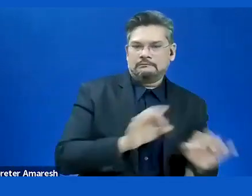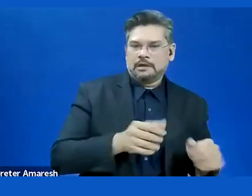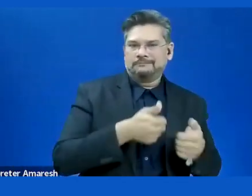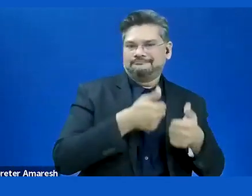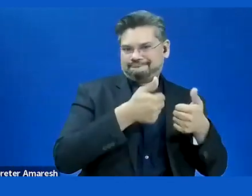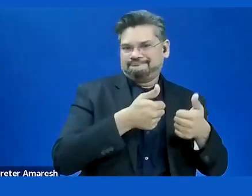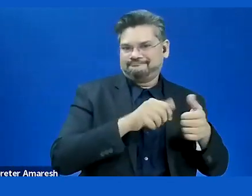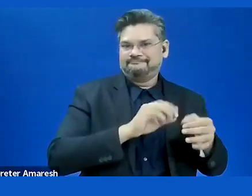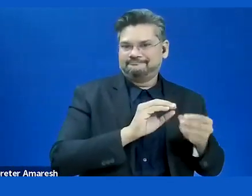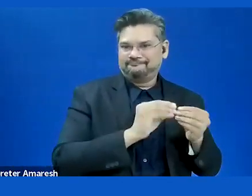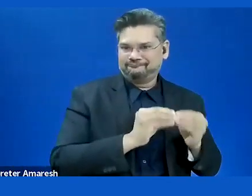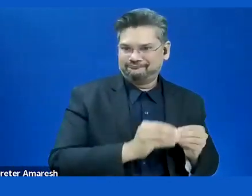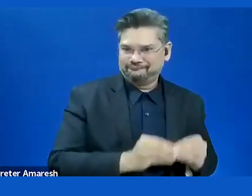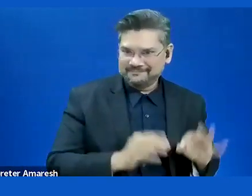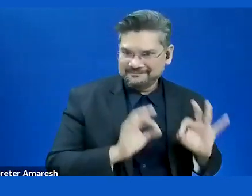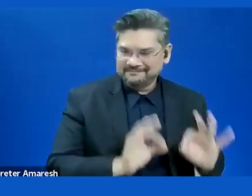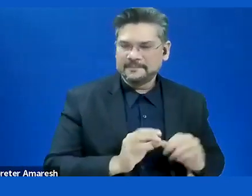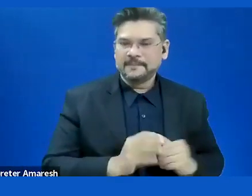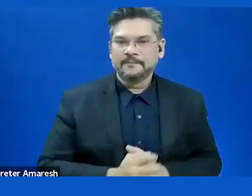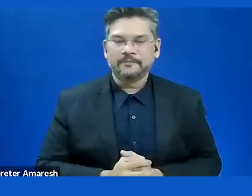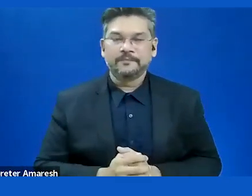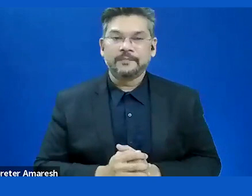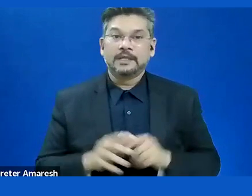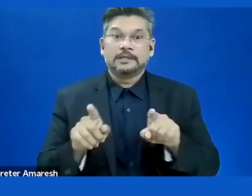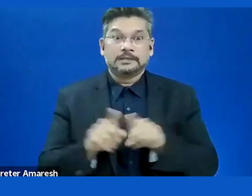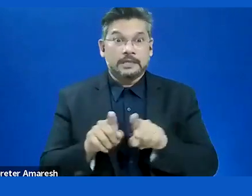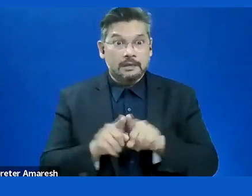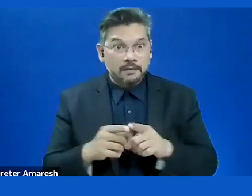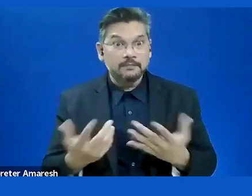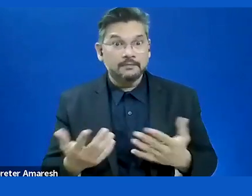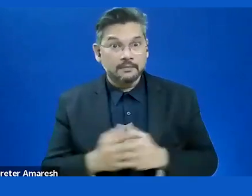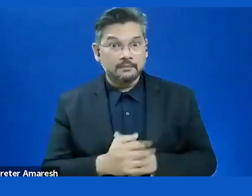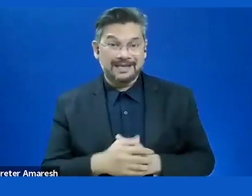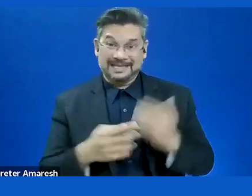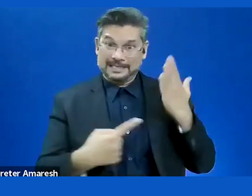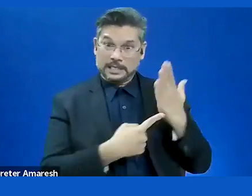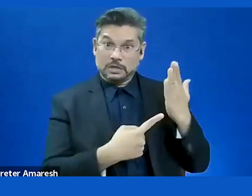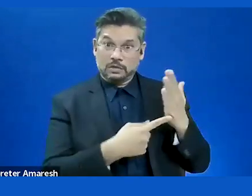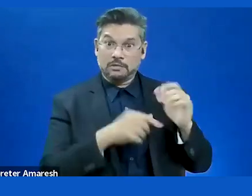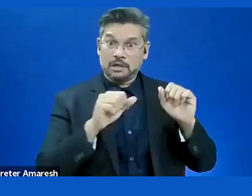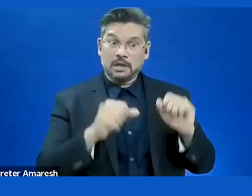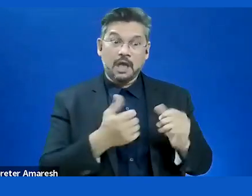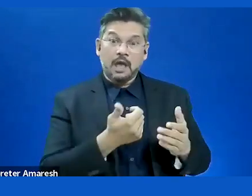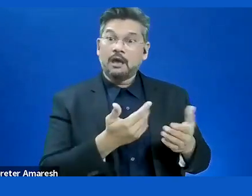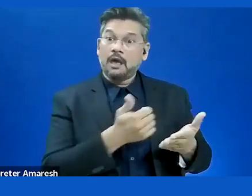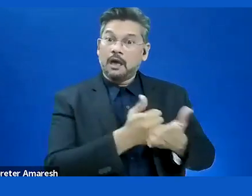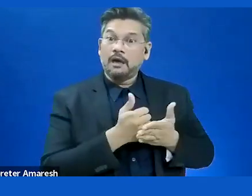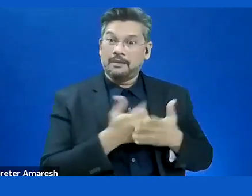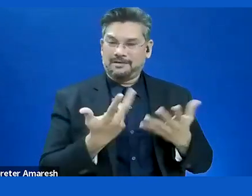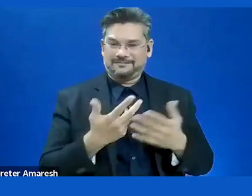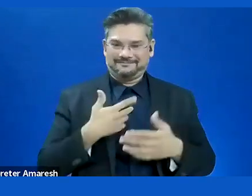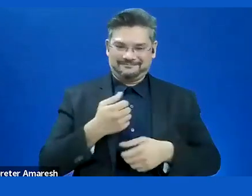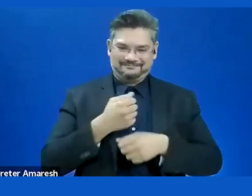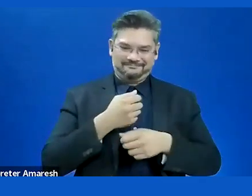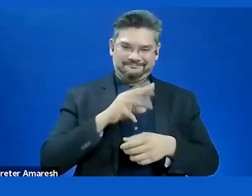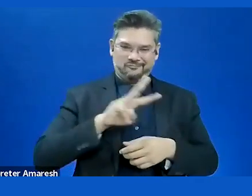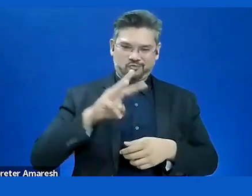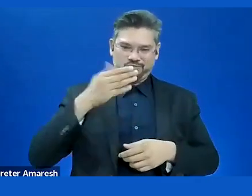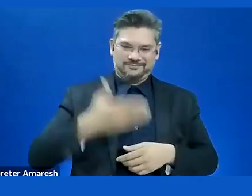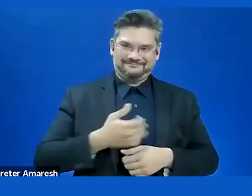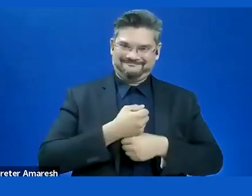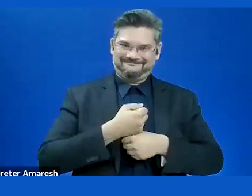Now, as a developer, I'm obviously also interested in how technology can help developers. I think developers are responsible for a lot